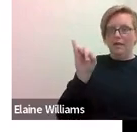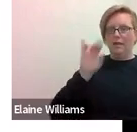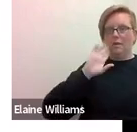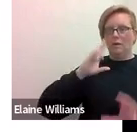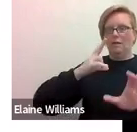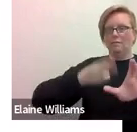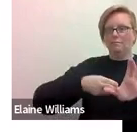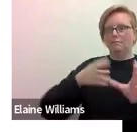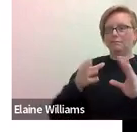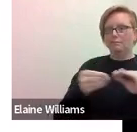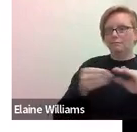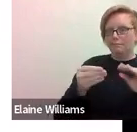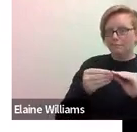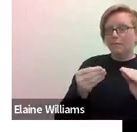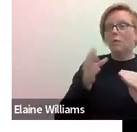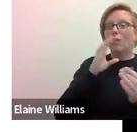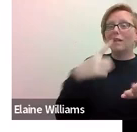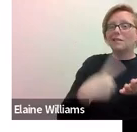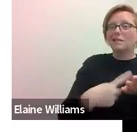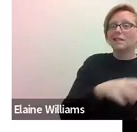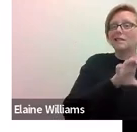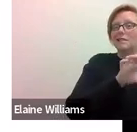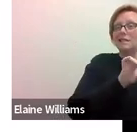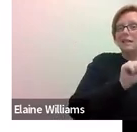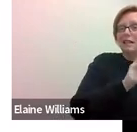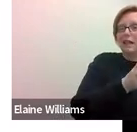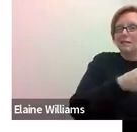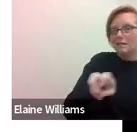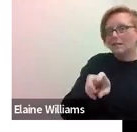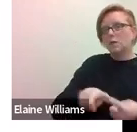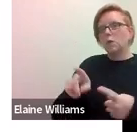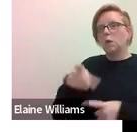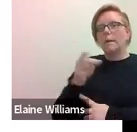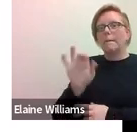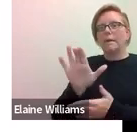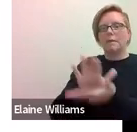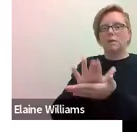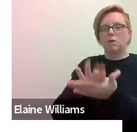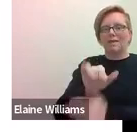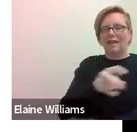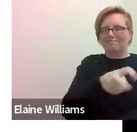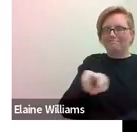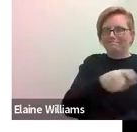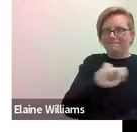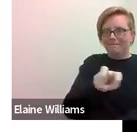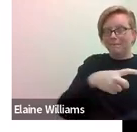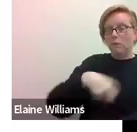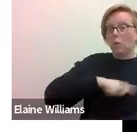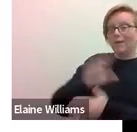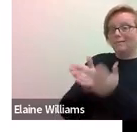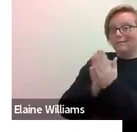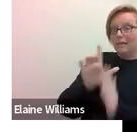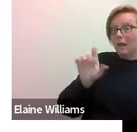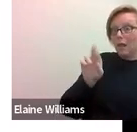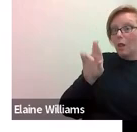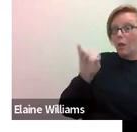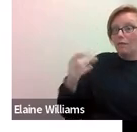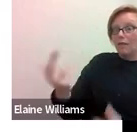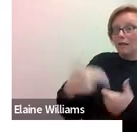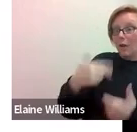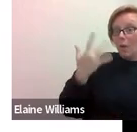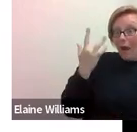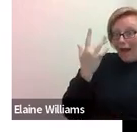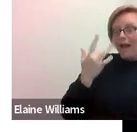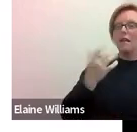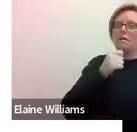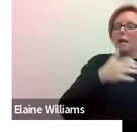about the transition from CDS to public school. We asked Lori to join us to do this because this is not something that